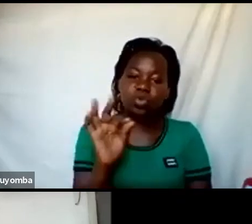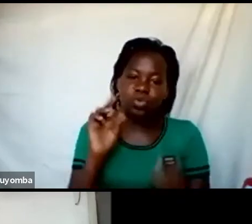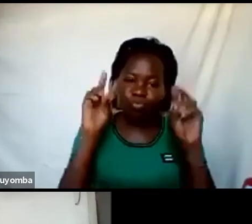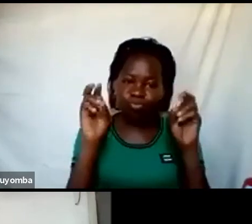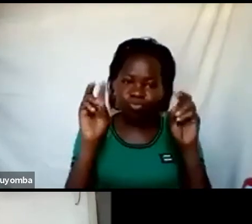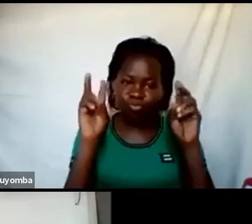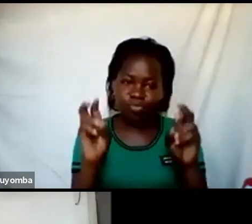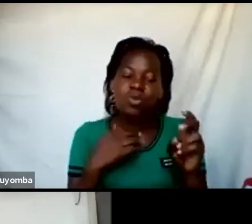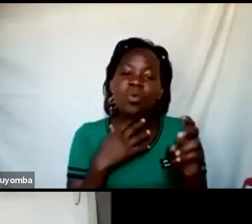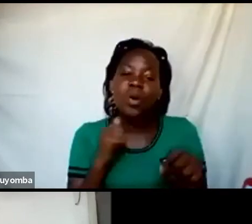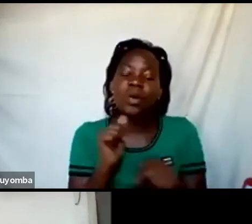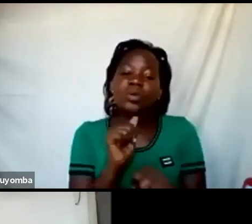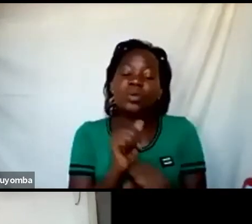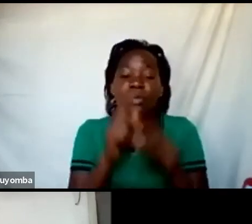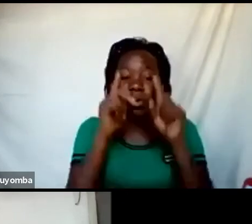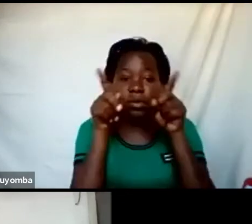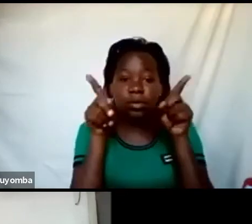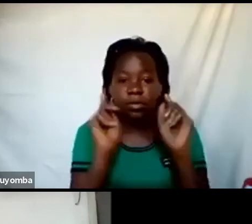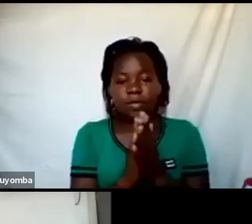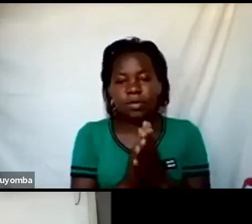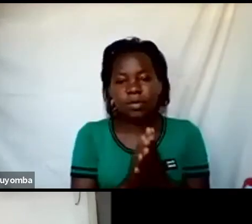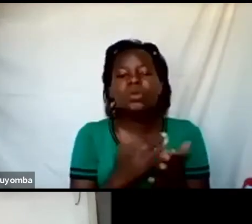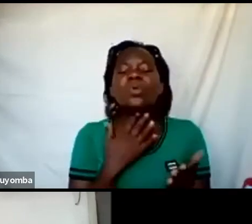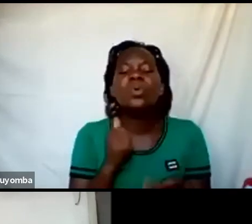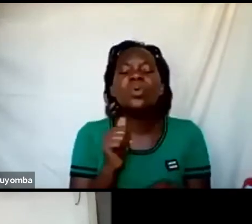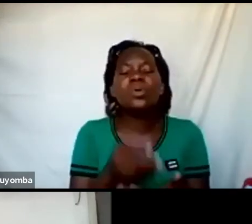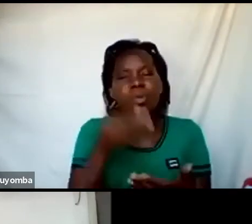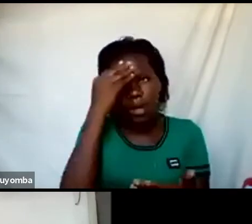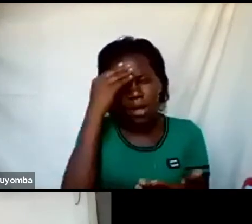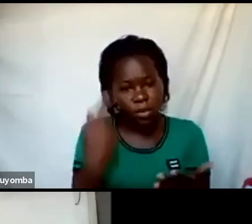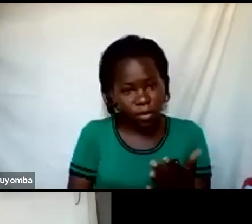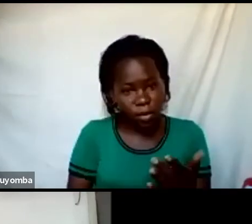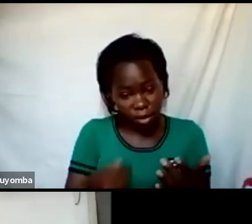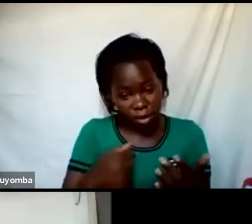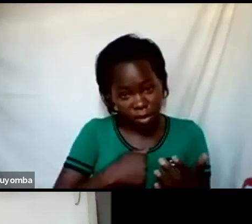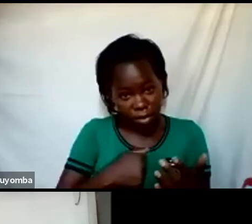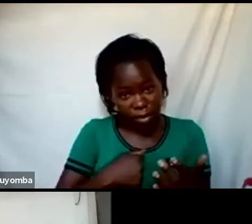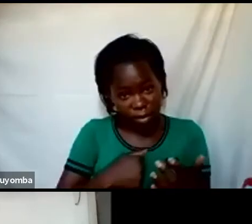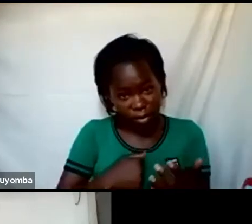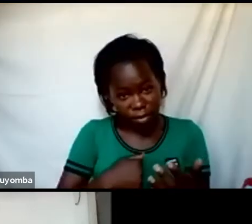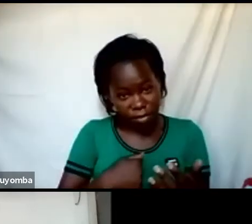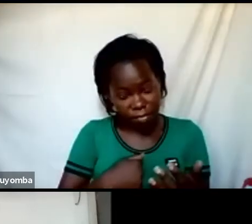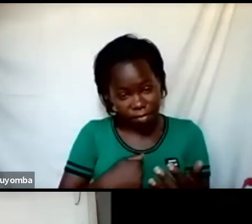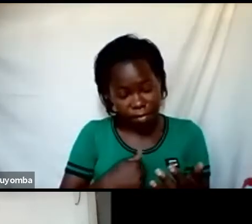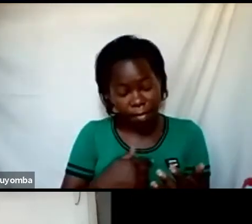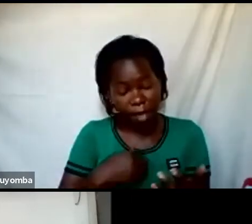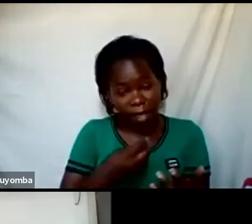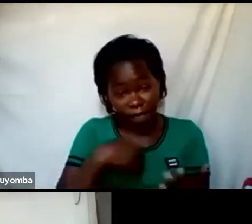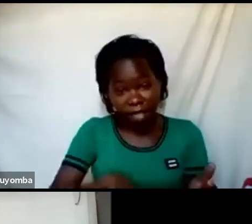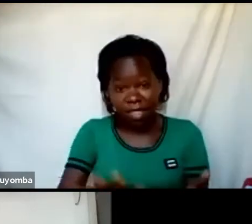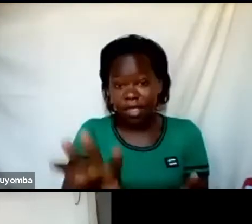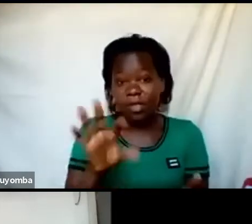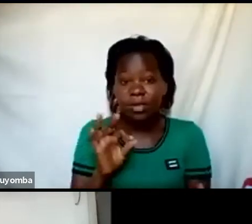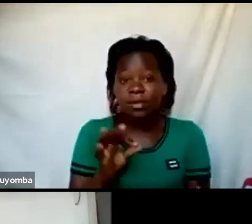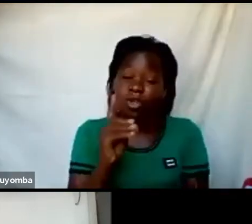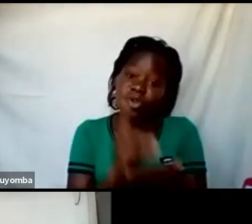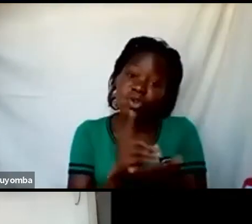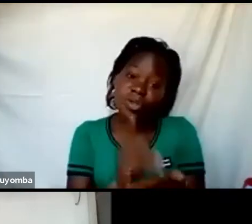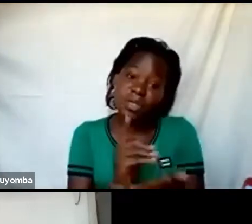it that you want to learn? Because mine was chosen by my dad. My dad wanted a doctor in the family, and here I